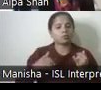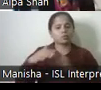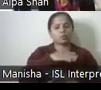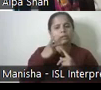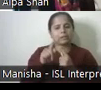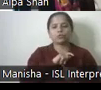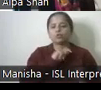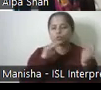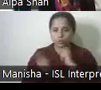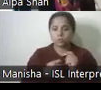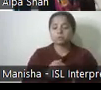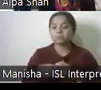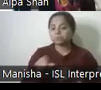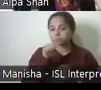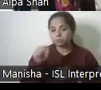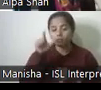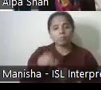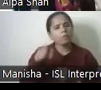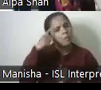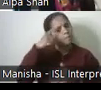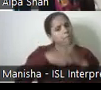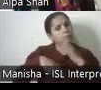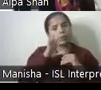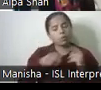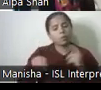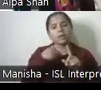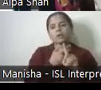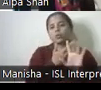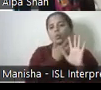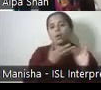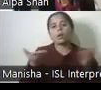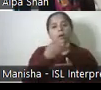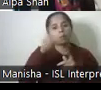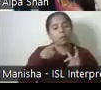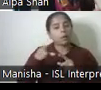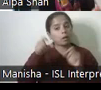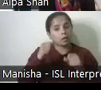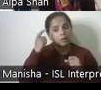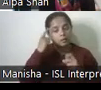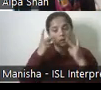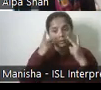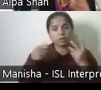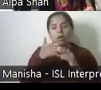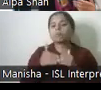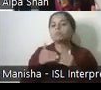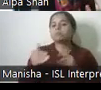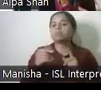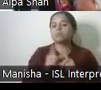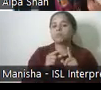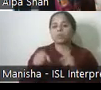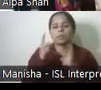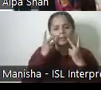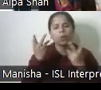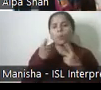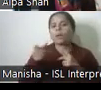change. She argued that in the rubber plantations in Kerala, where the Naikins were going, they saw what